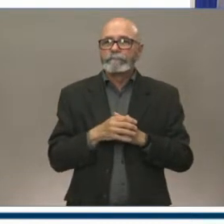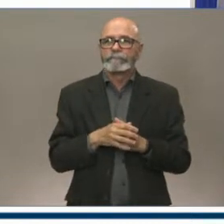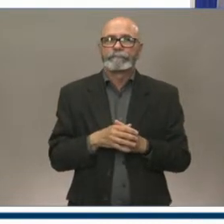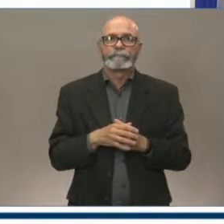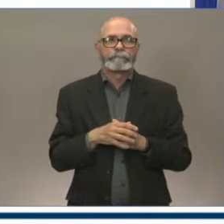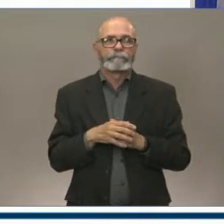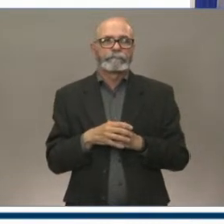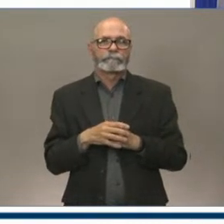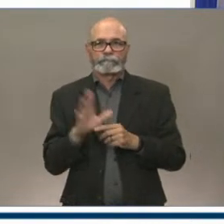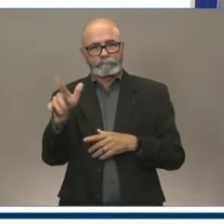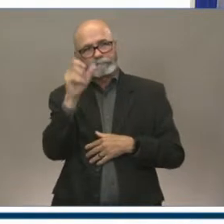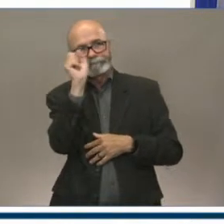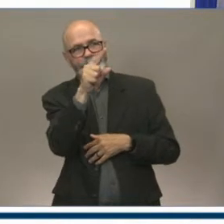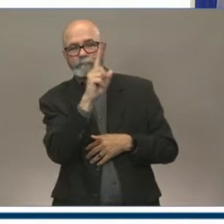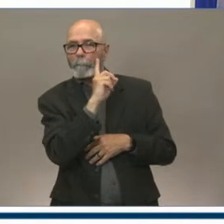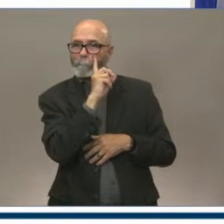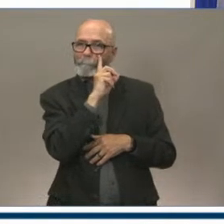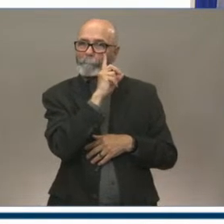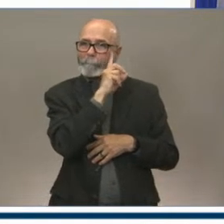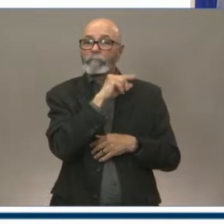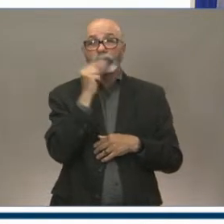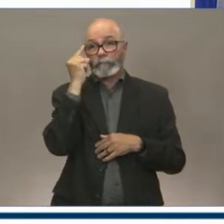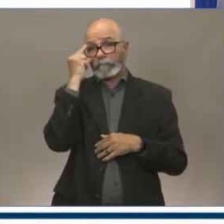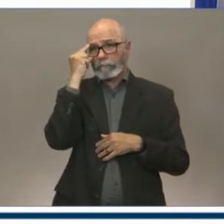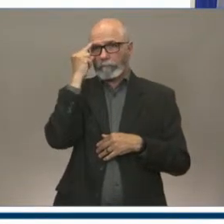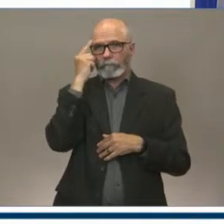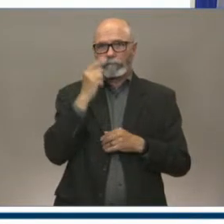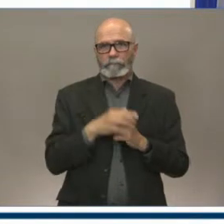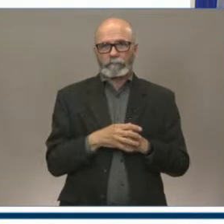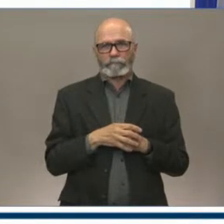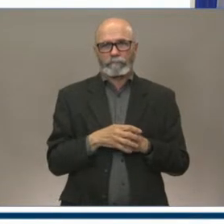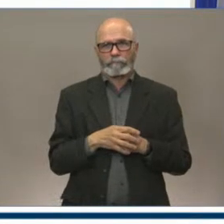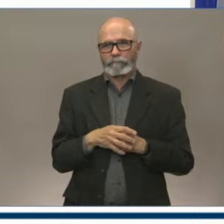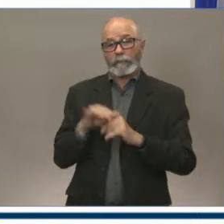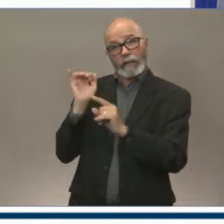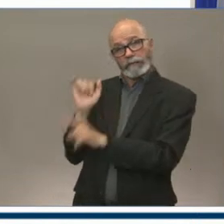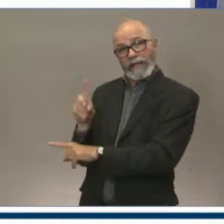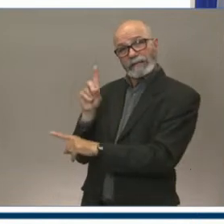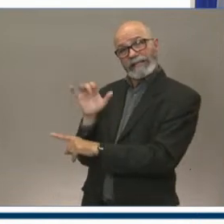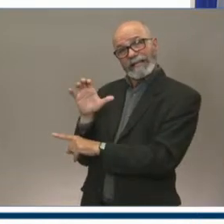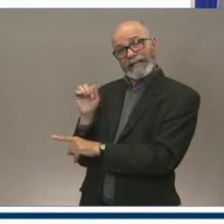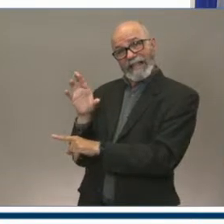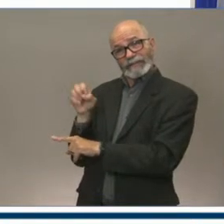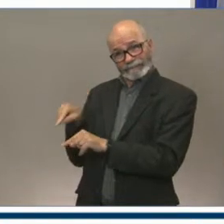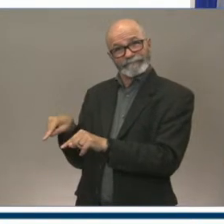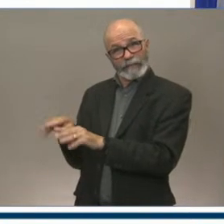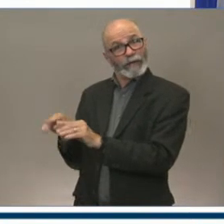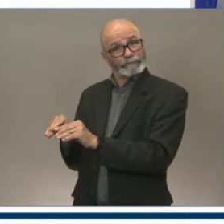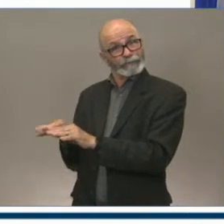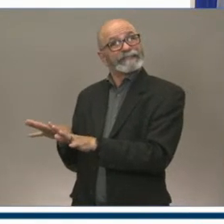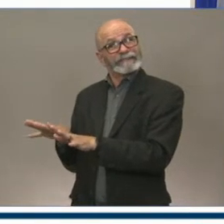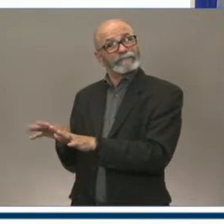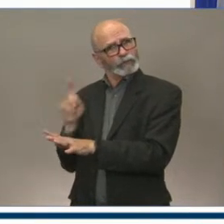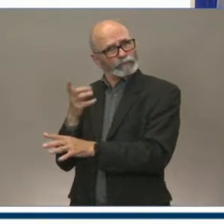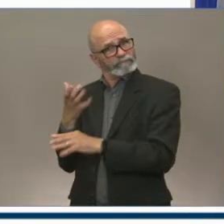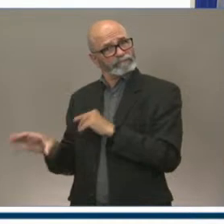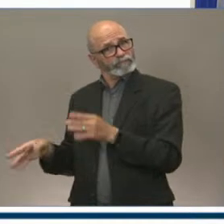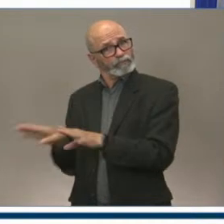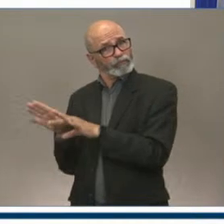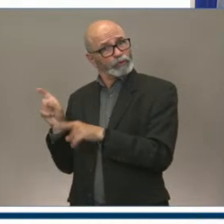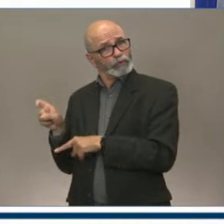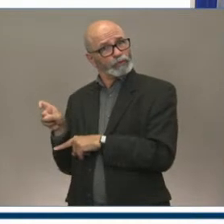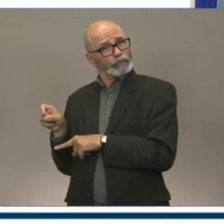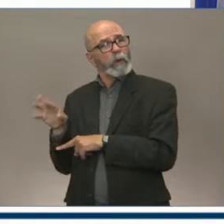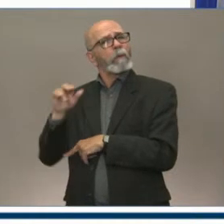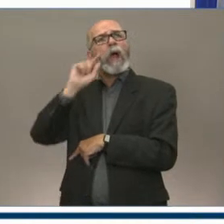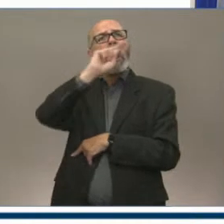Still on daycares, is that daycare where there was an outbreak, is that one closed? Have any other daycares